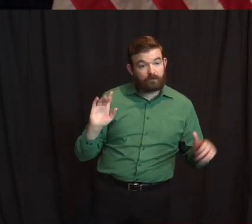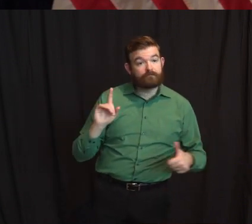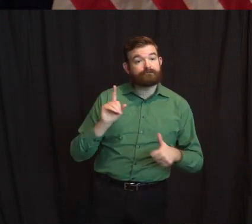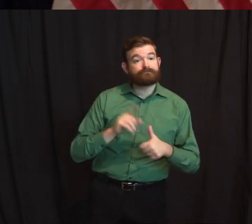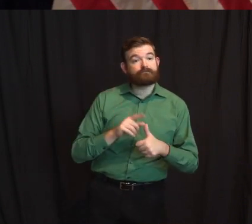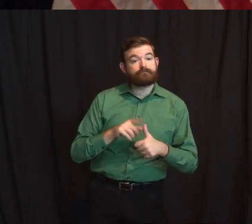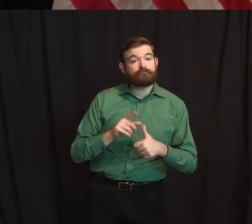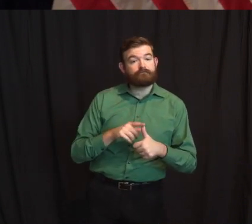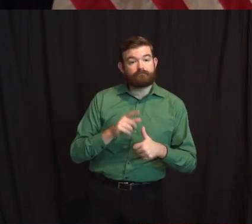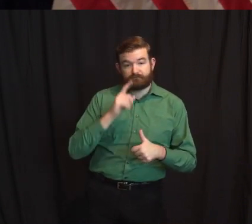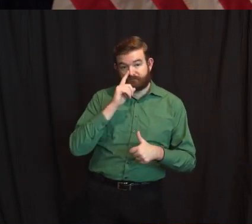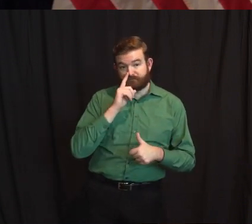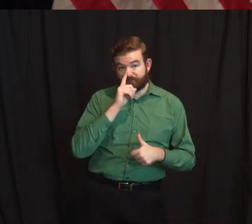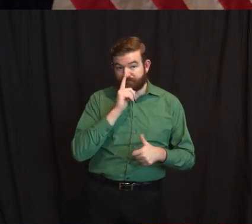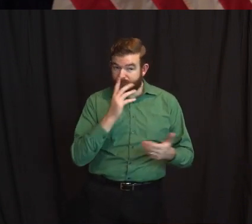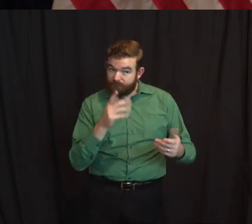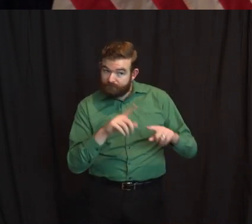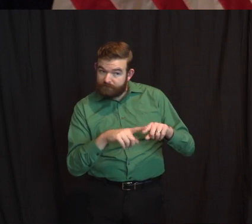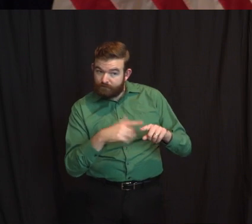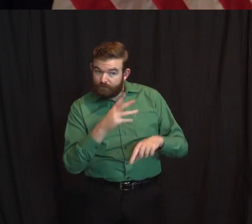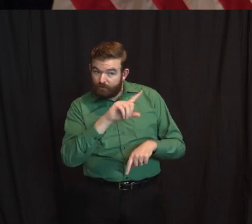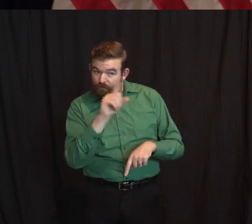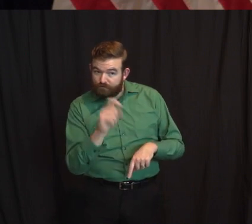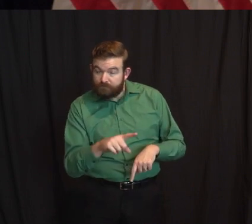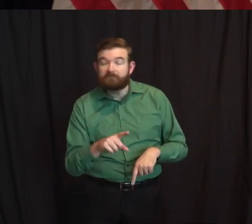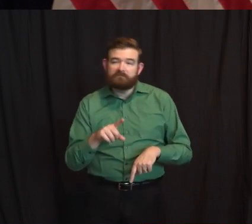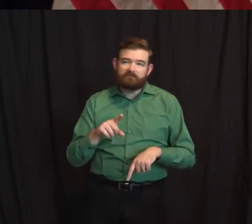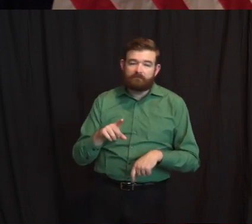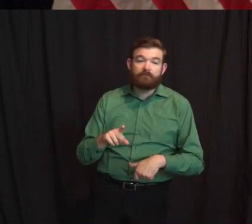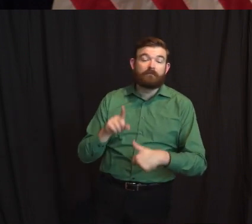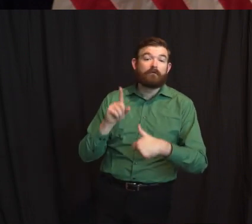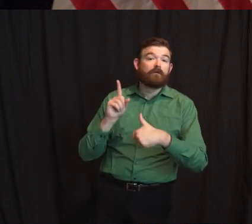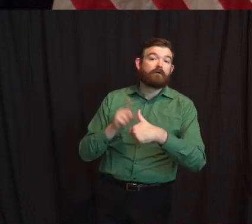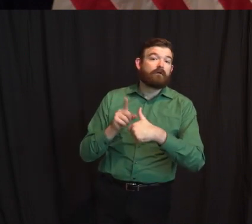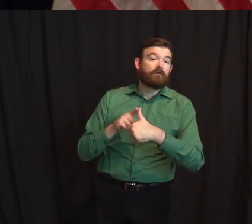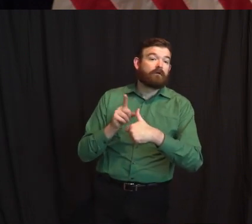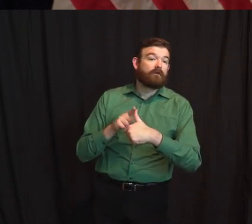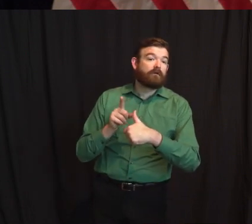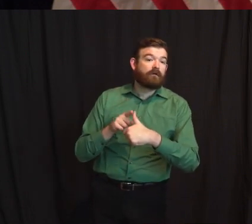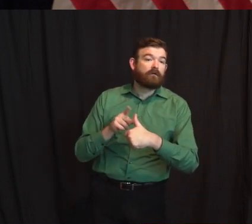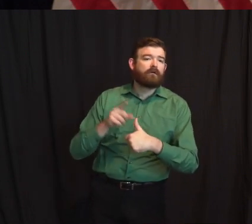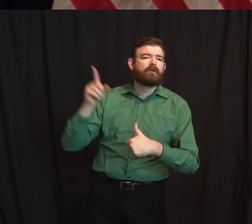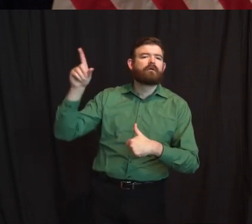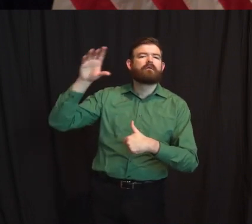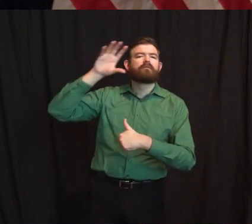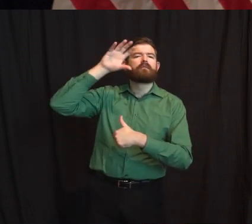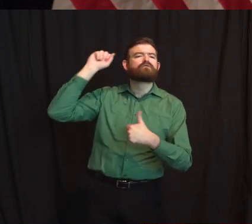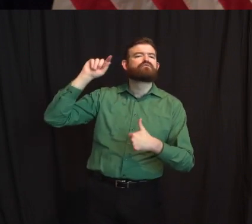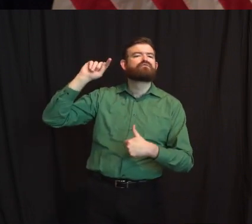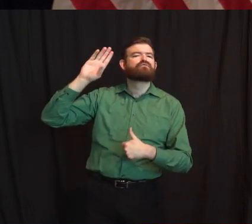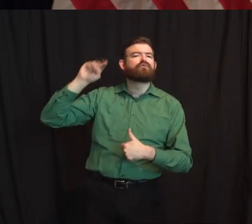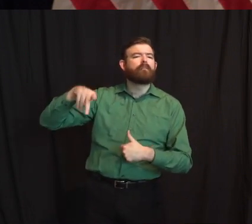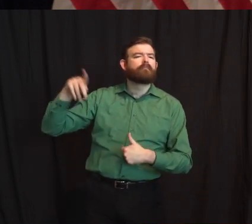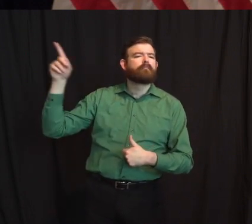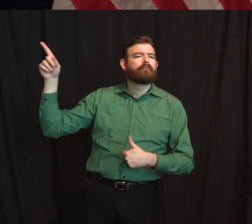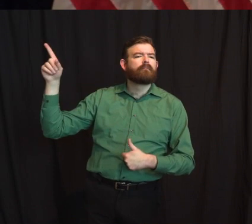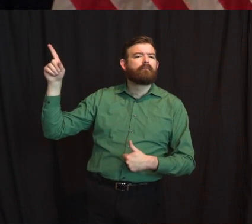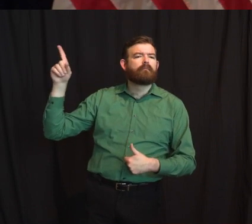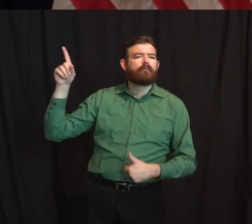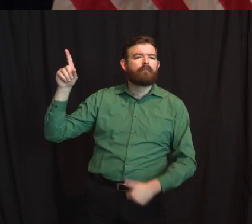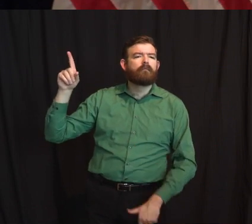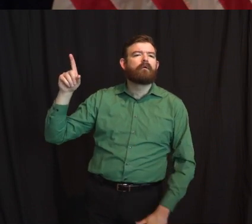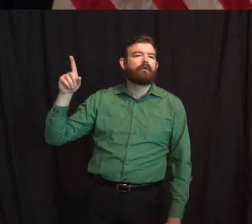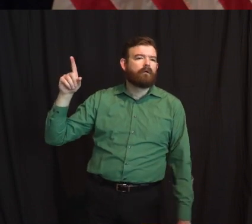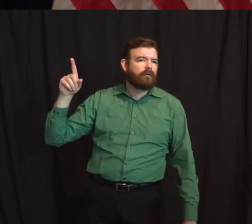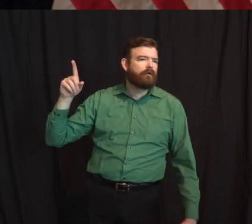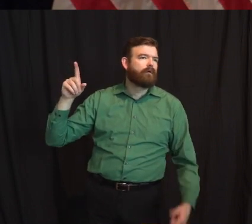are. the first one is based on questions that President Trump is asked on a daily basis multiple times.